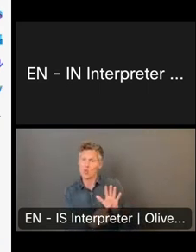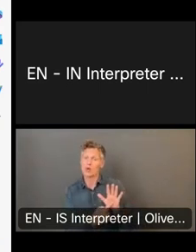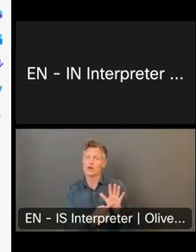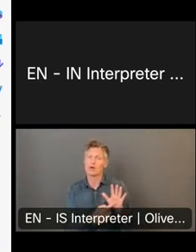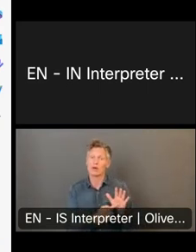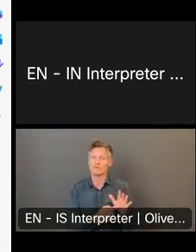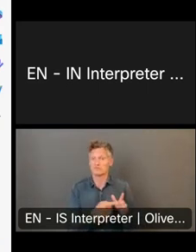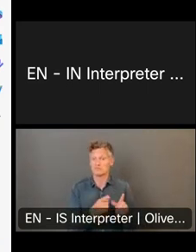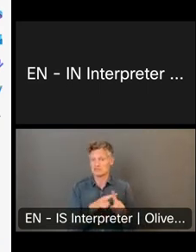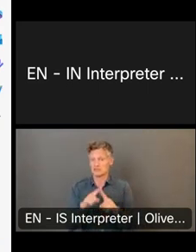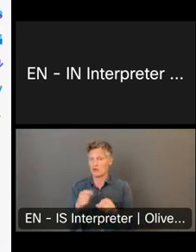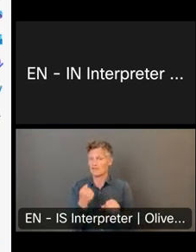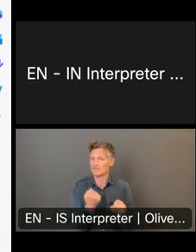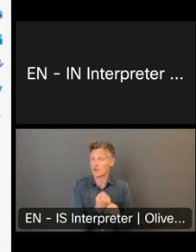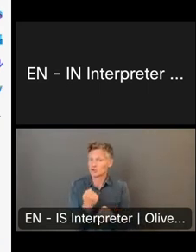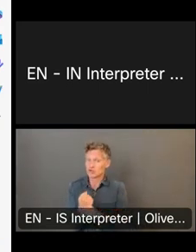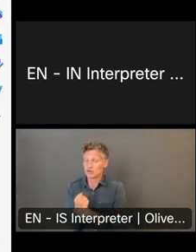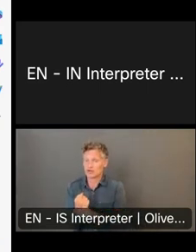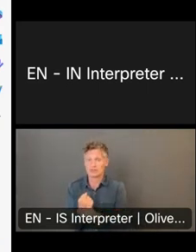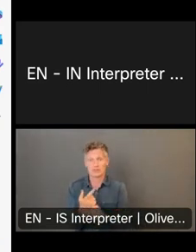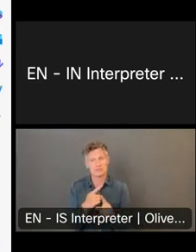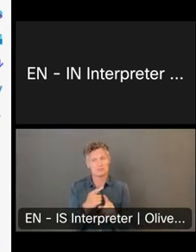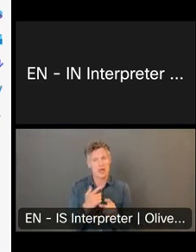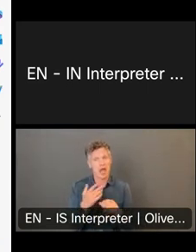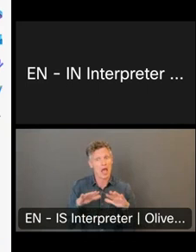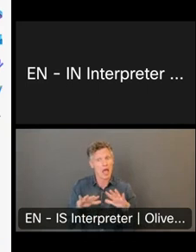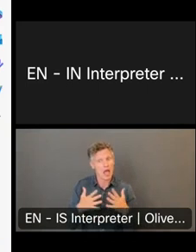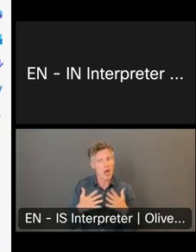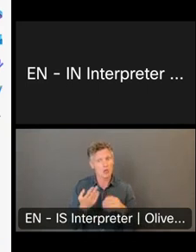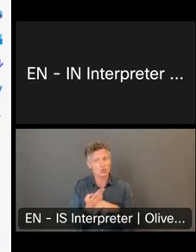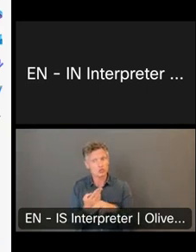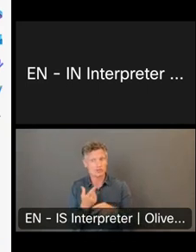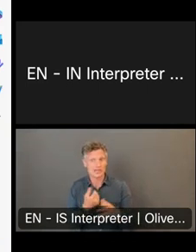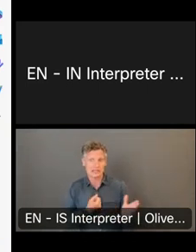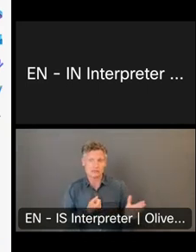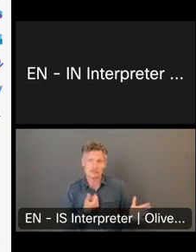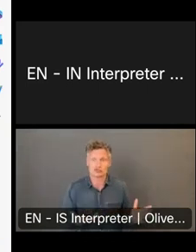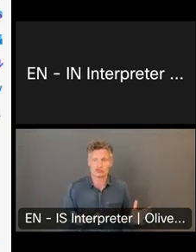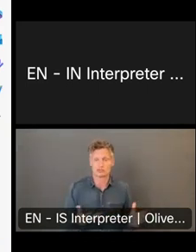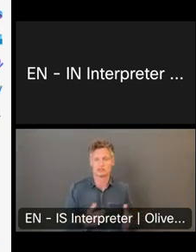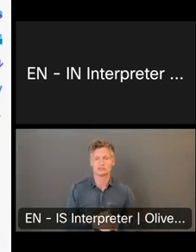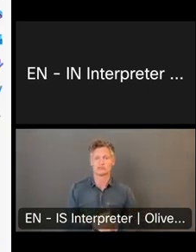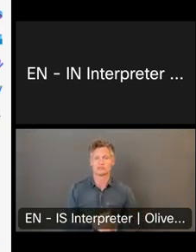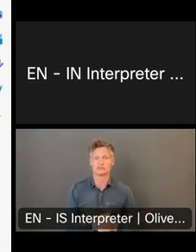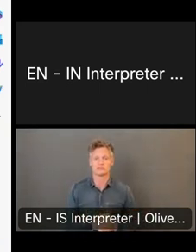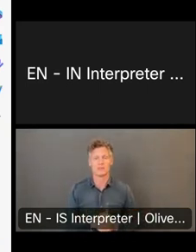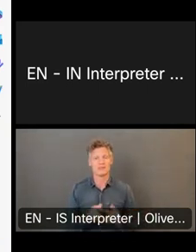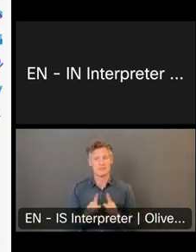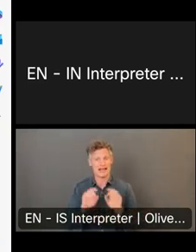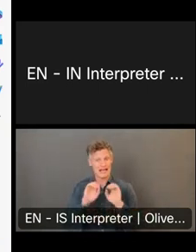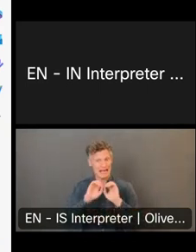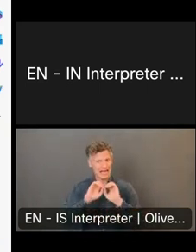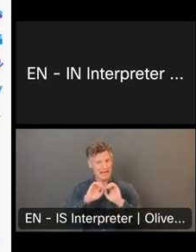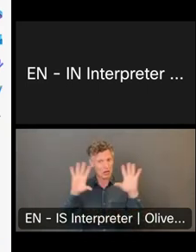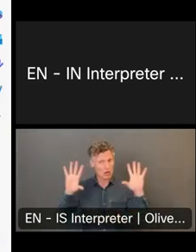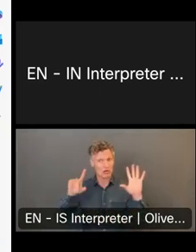the function of using these expressions like a slur in a context in which it's clear to